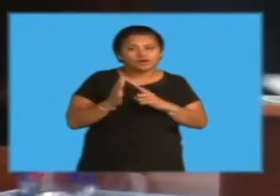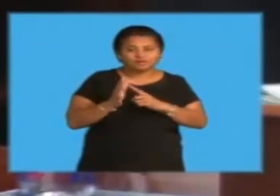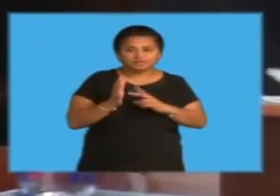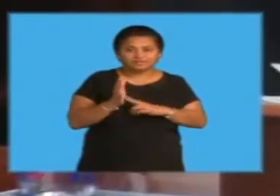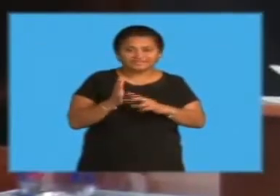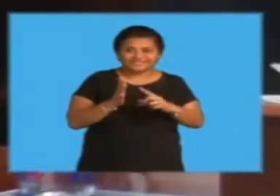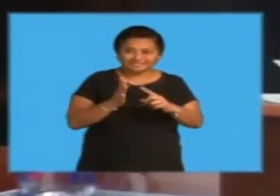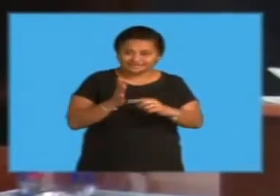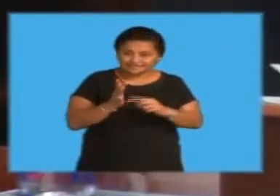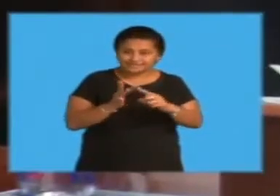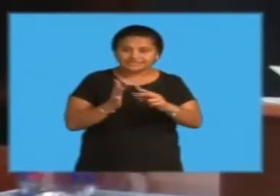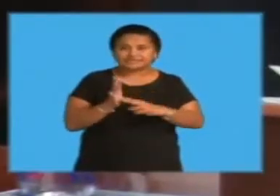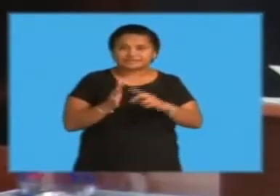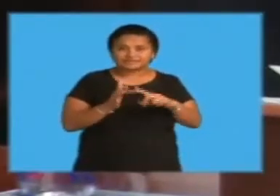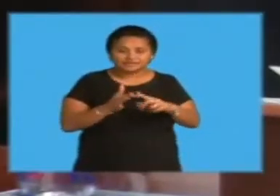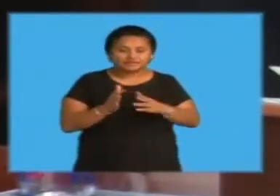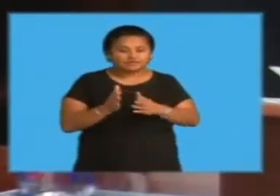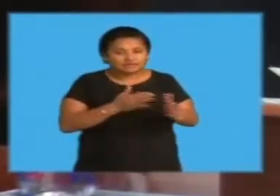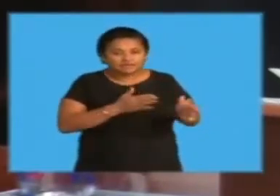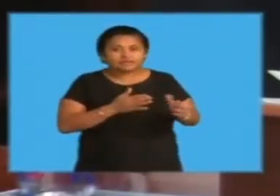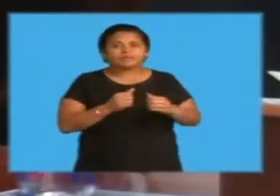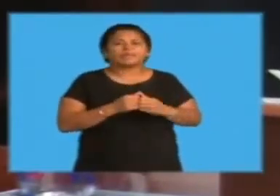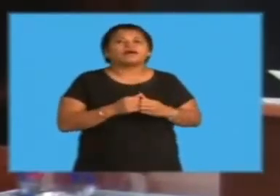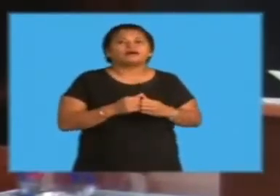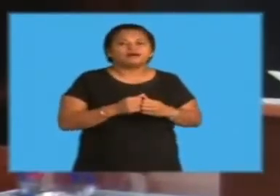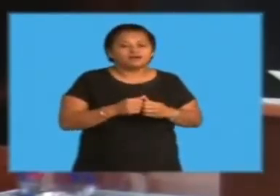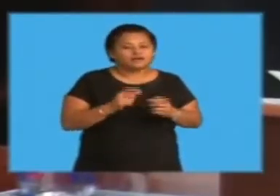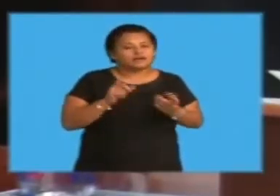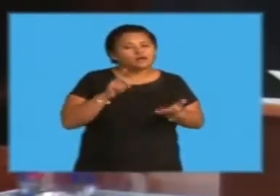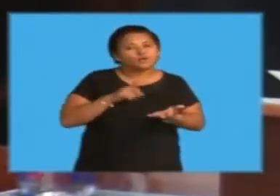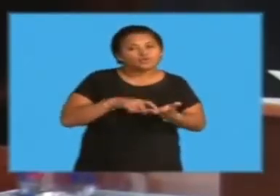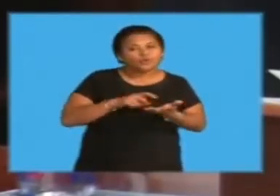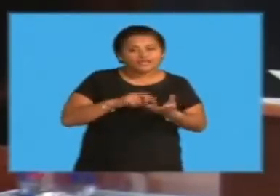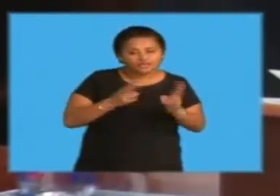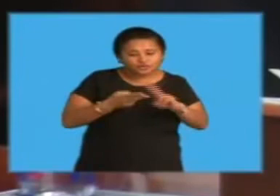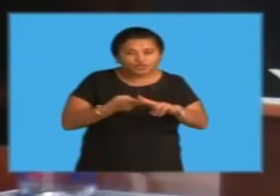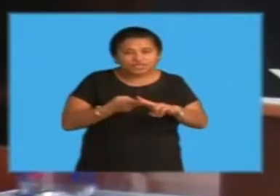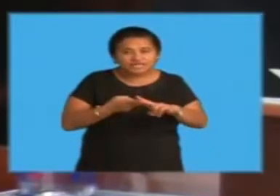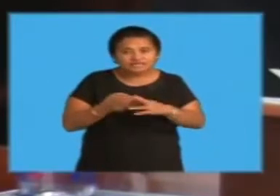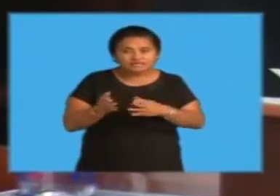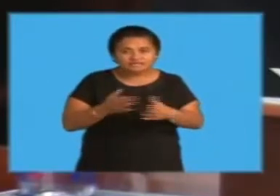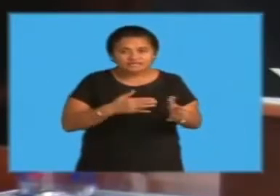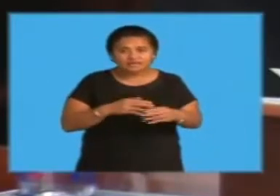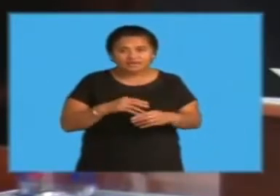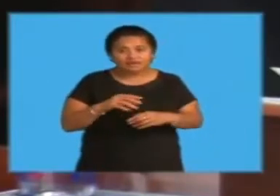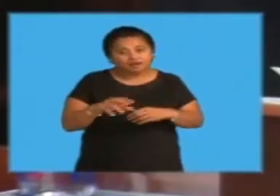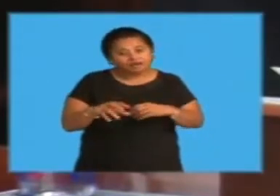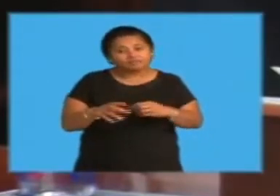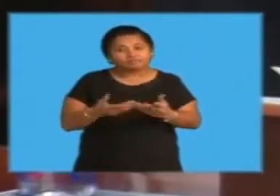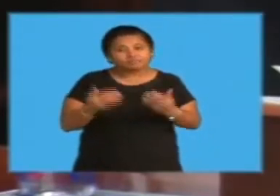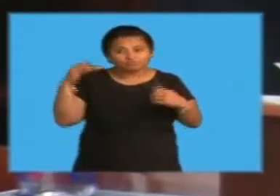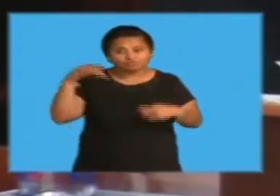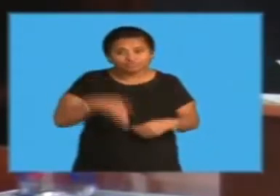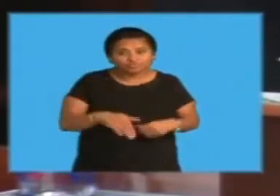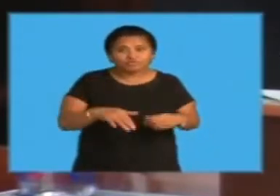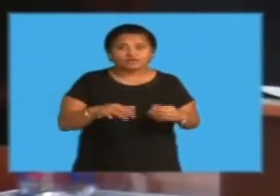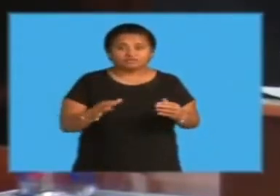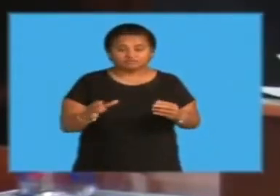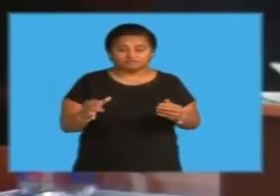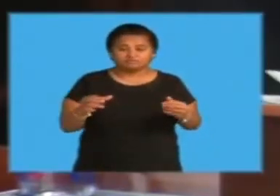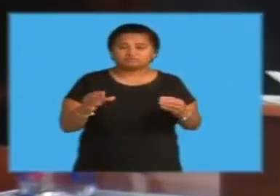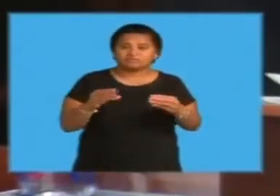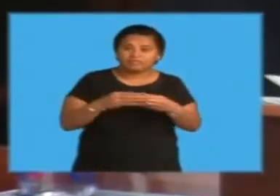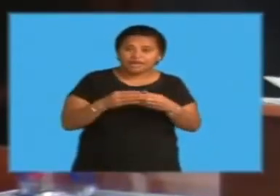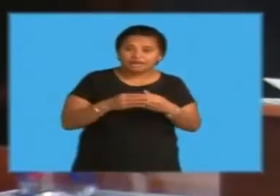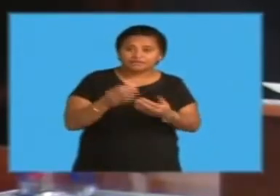unions, consumer credit, bankruptcy, tariffs and duties, and financial management. We will deal